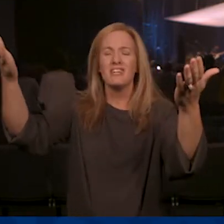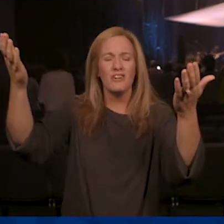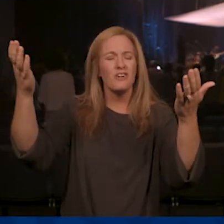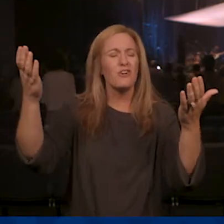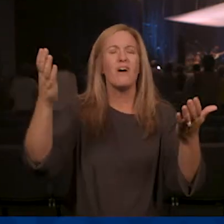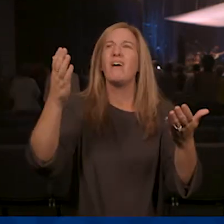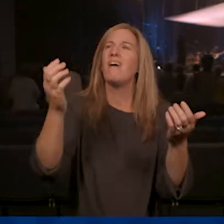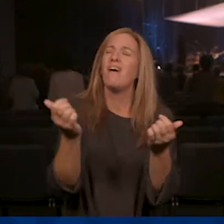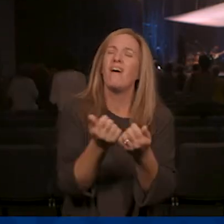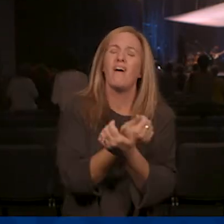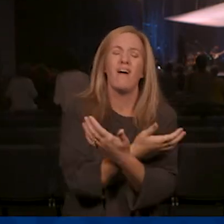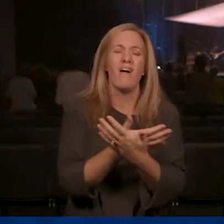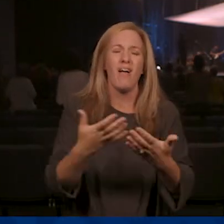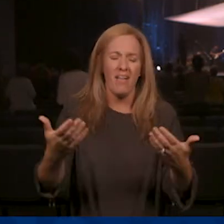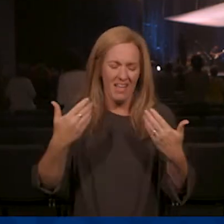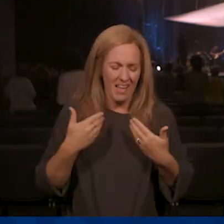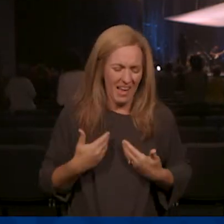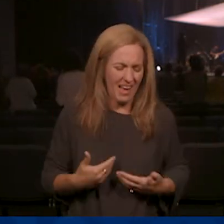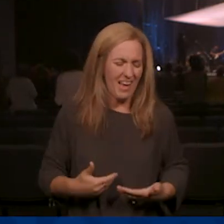need. You're